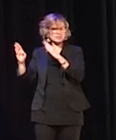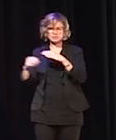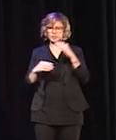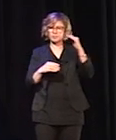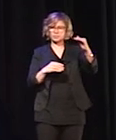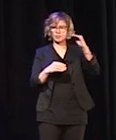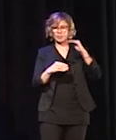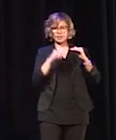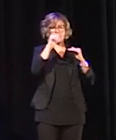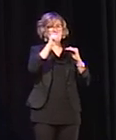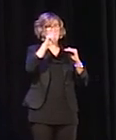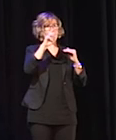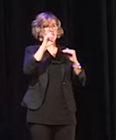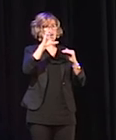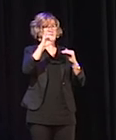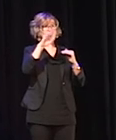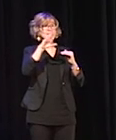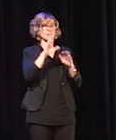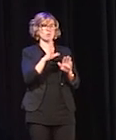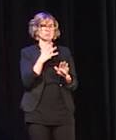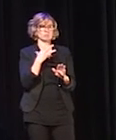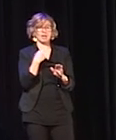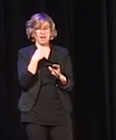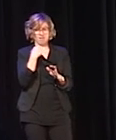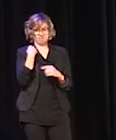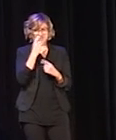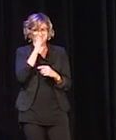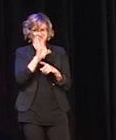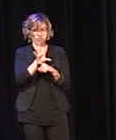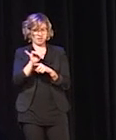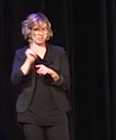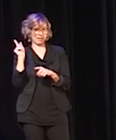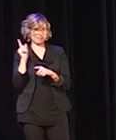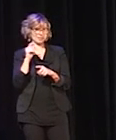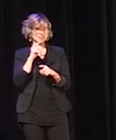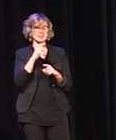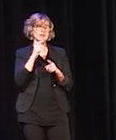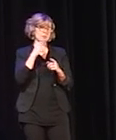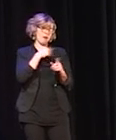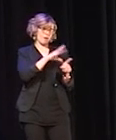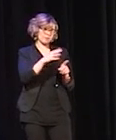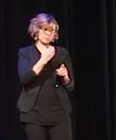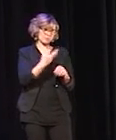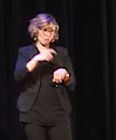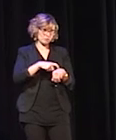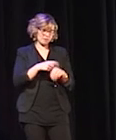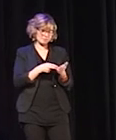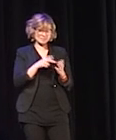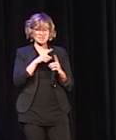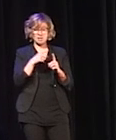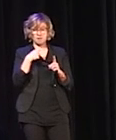Arecibo, which is awesome. I've never been able to film Arecibo like this. I know it seems weird that I would film it multiple times, but it's my third time back, and it was